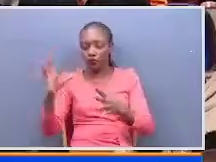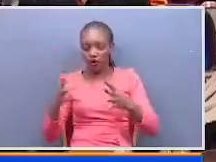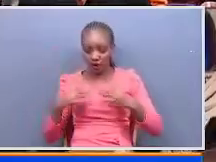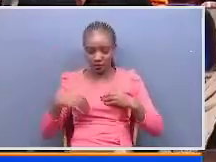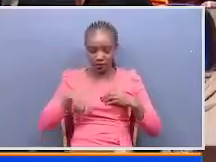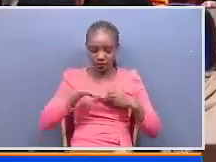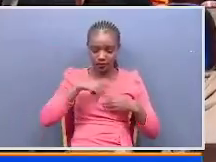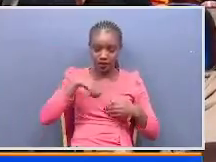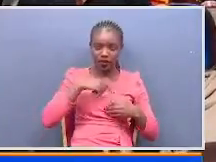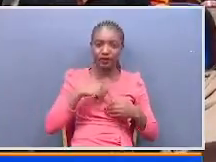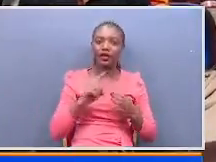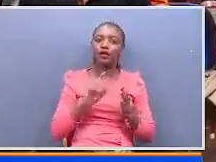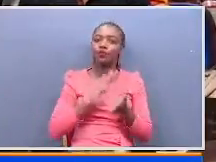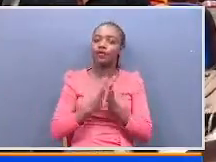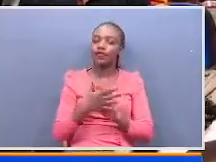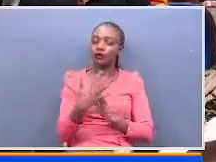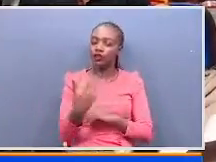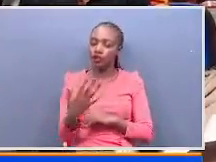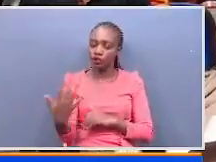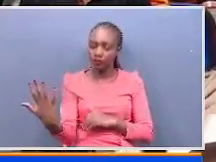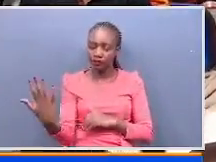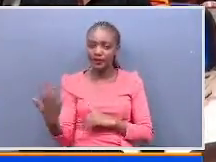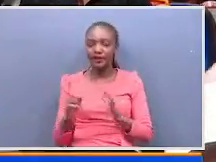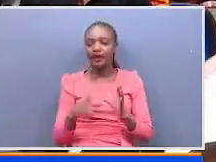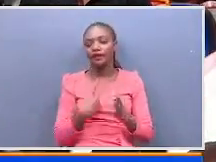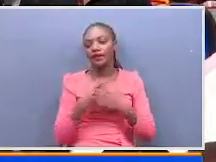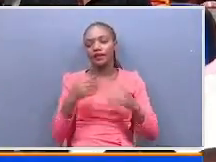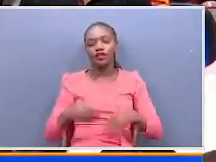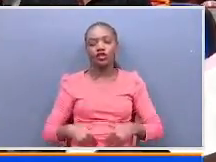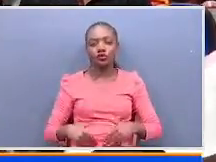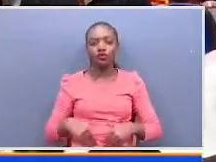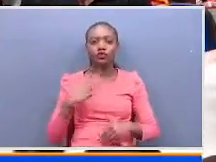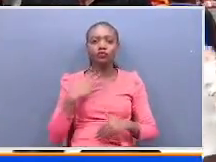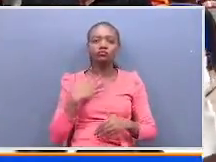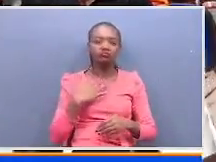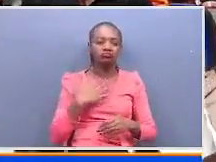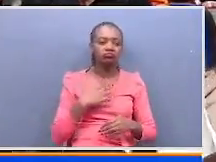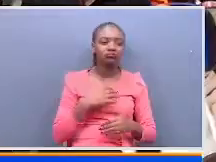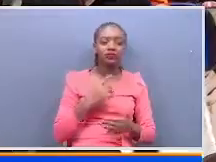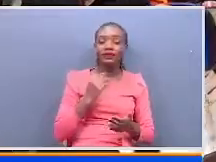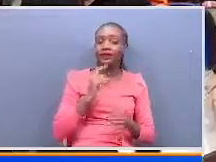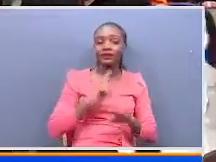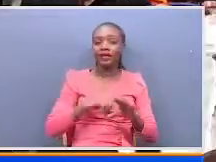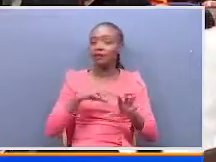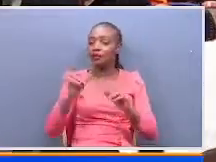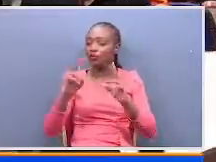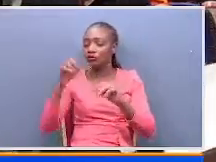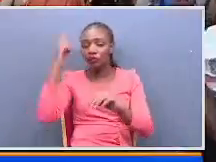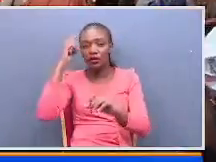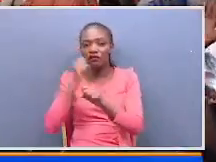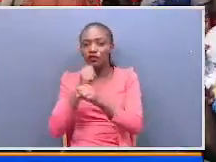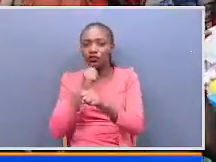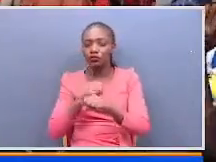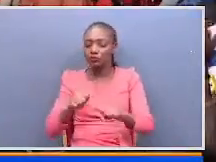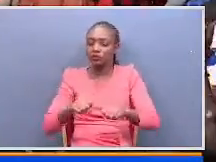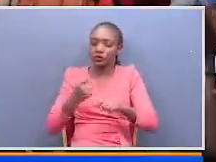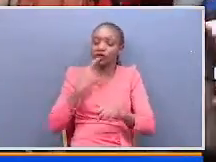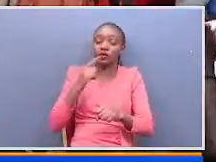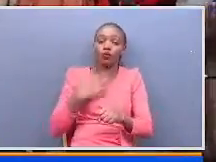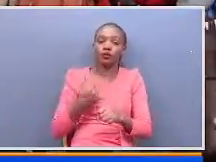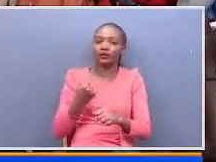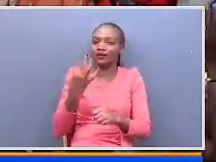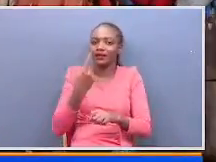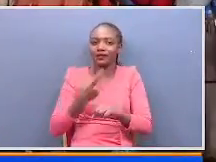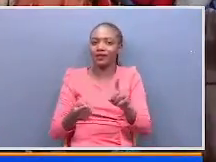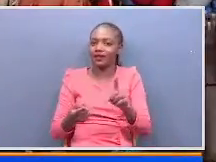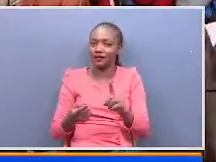bila documents, pia wanarika wanaitisho experience ya 3 years. kutafuta kazi. With just